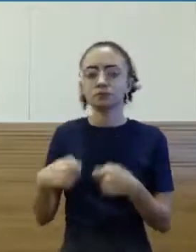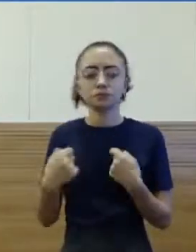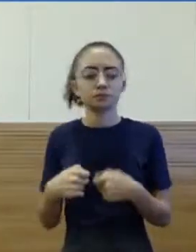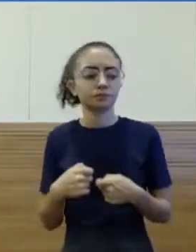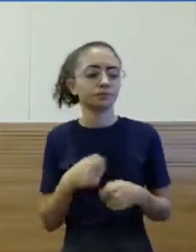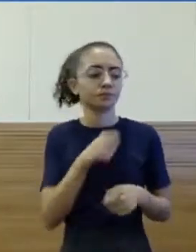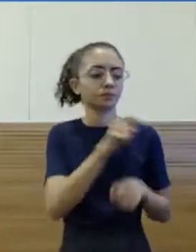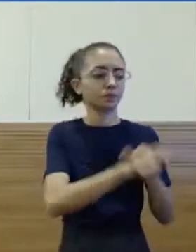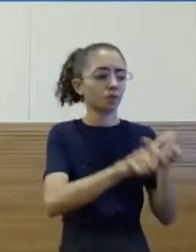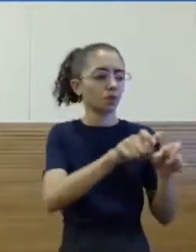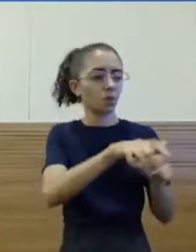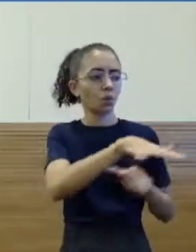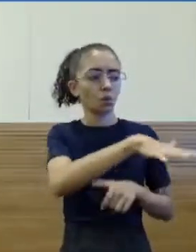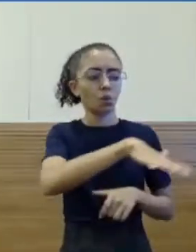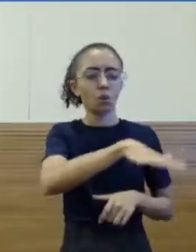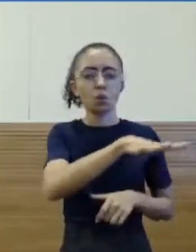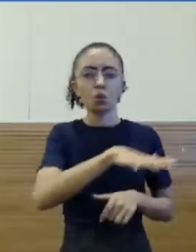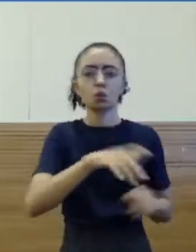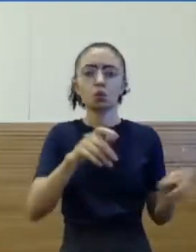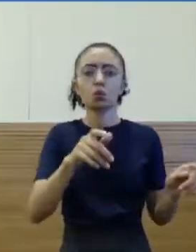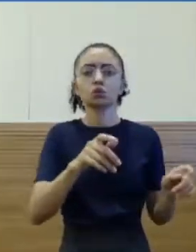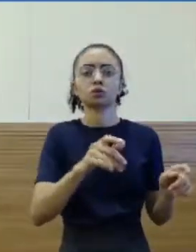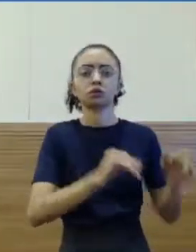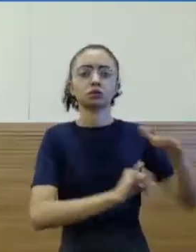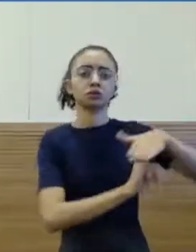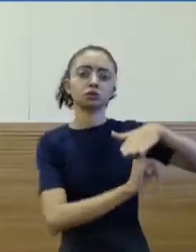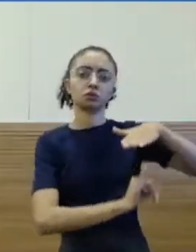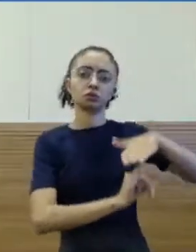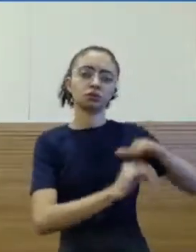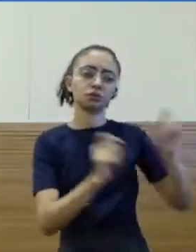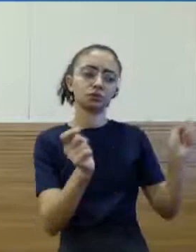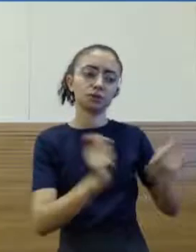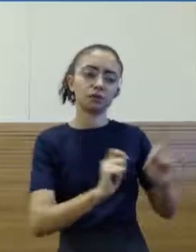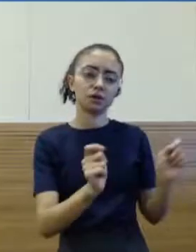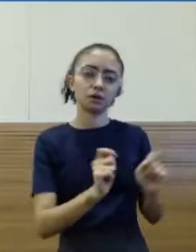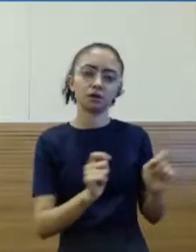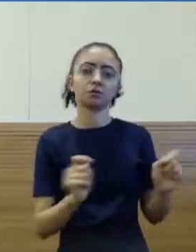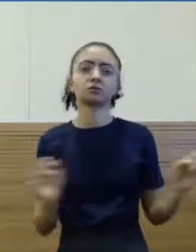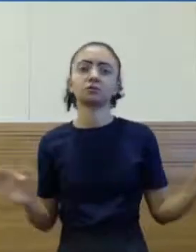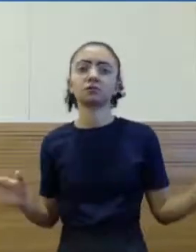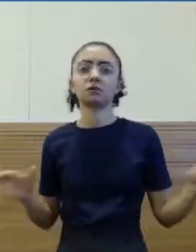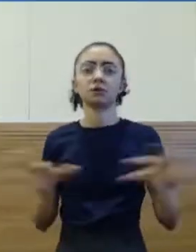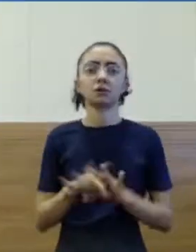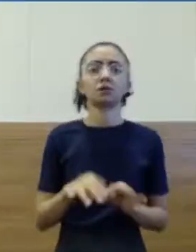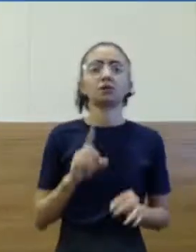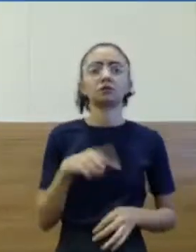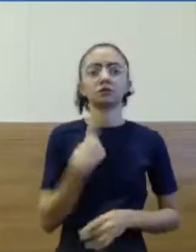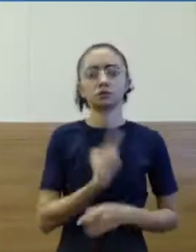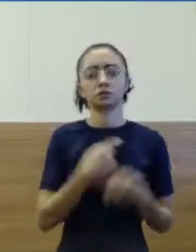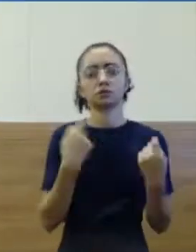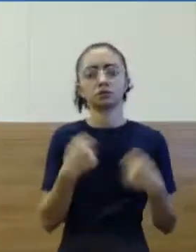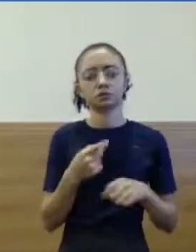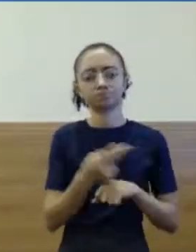players to add resources, and this is what we need to search and